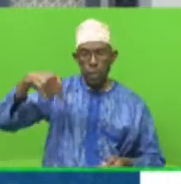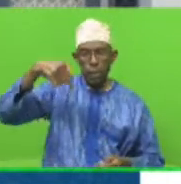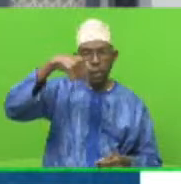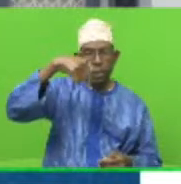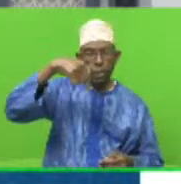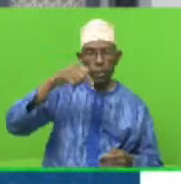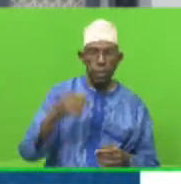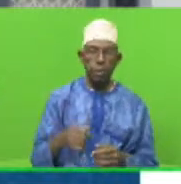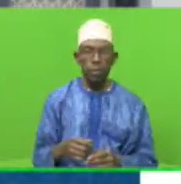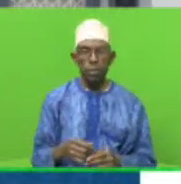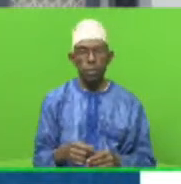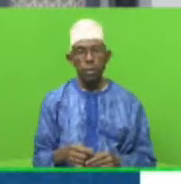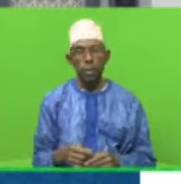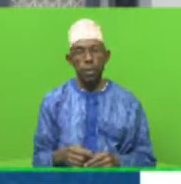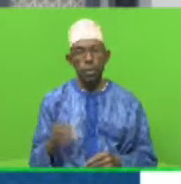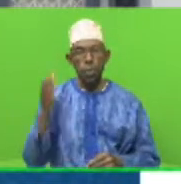to